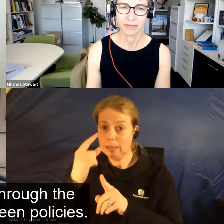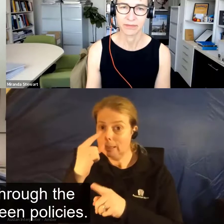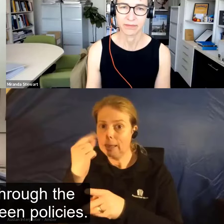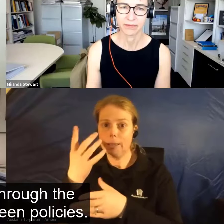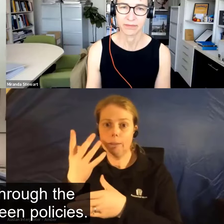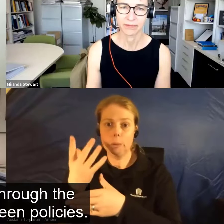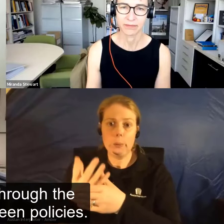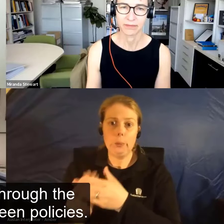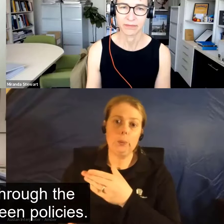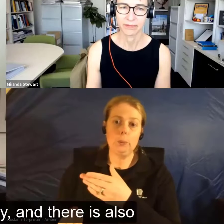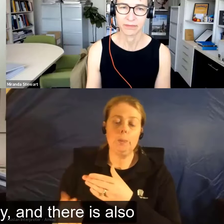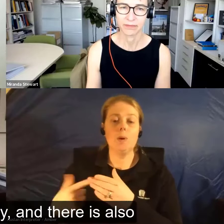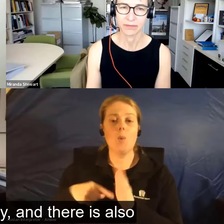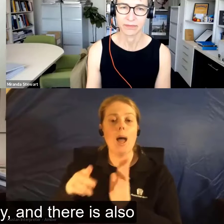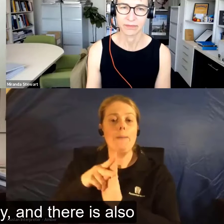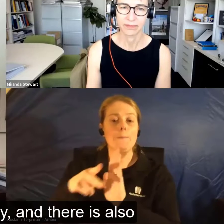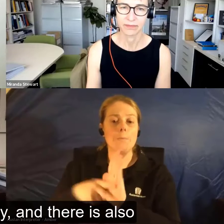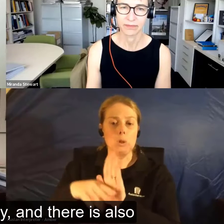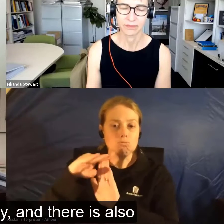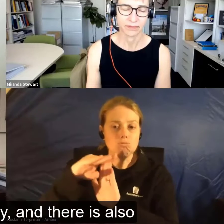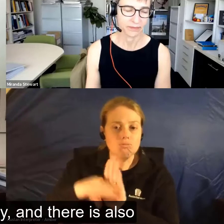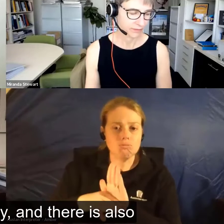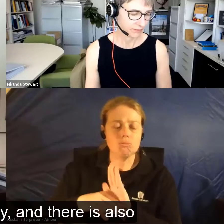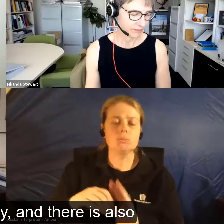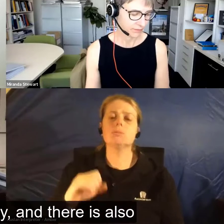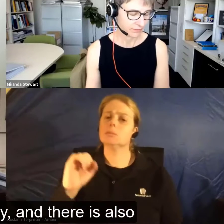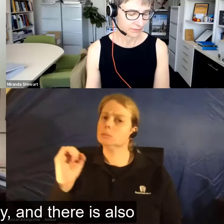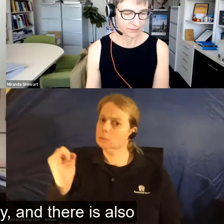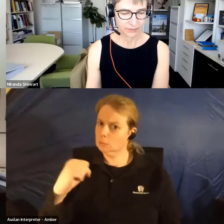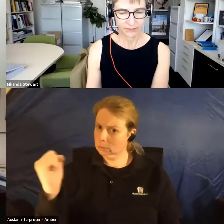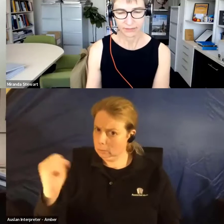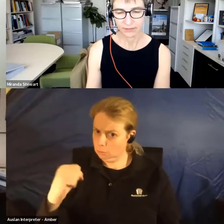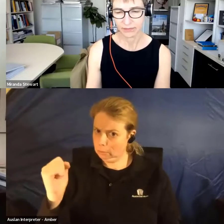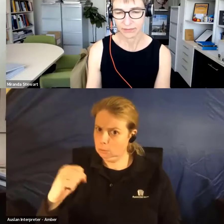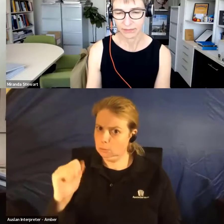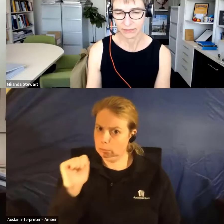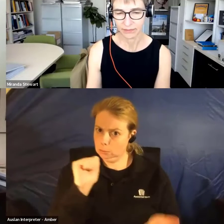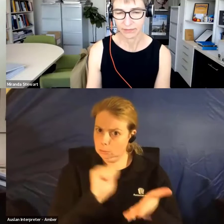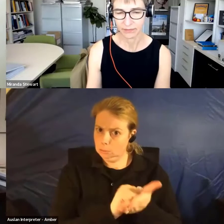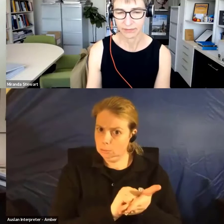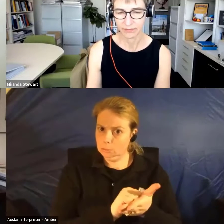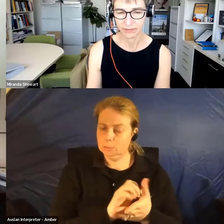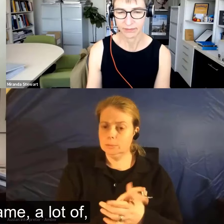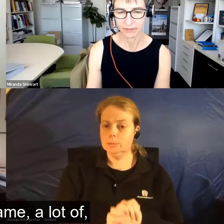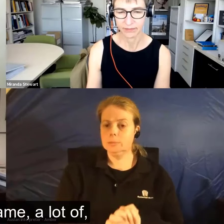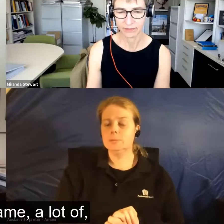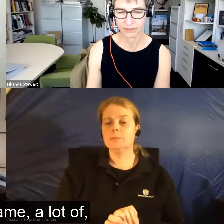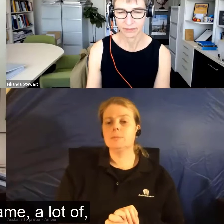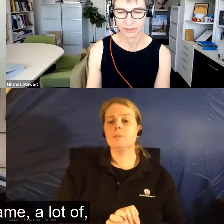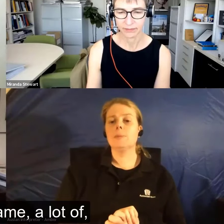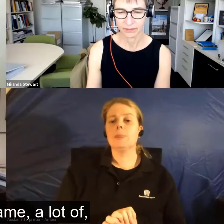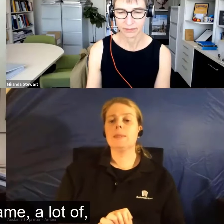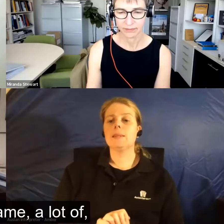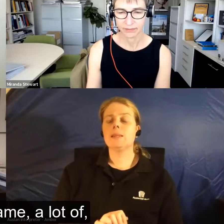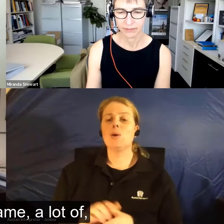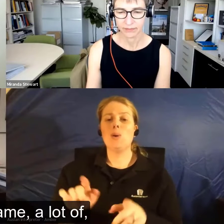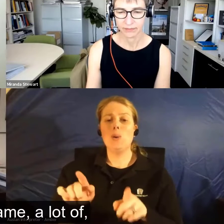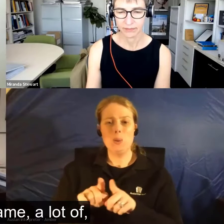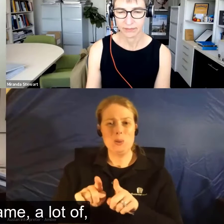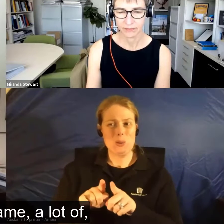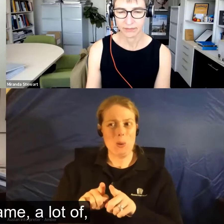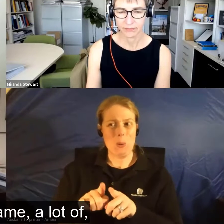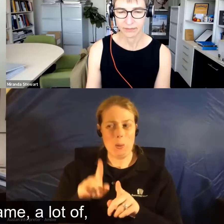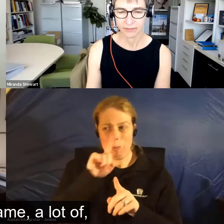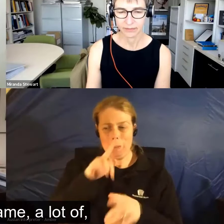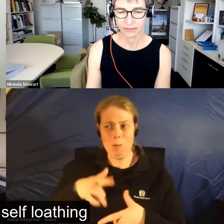between policies. Absolutely. And there is also a lot of shame, a lot